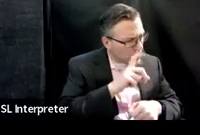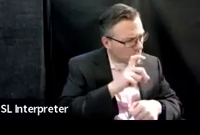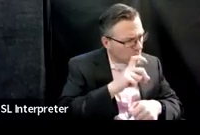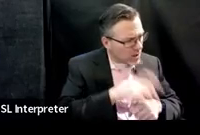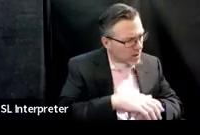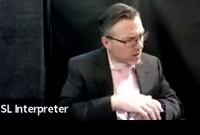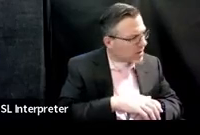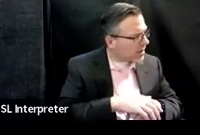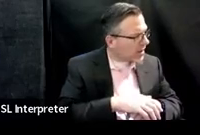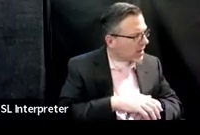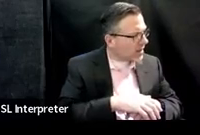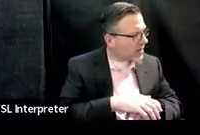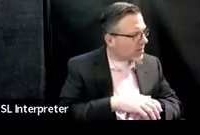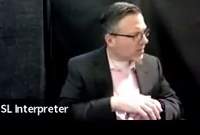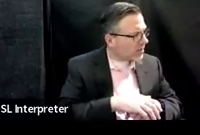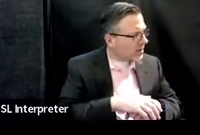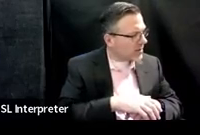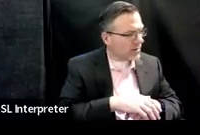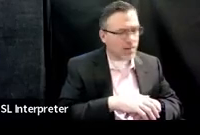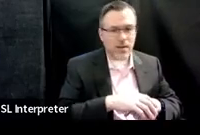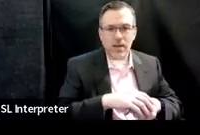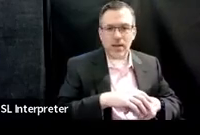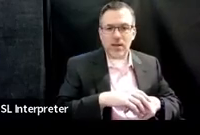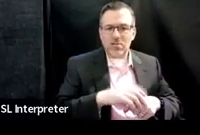yeah. Okay.